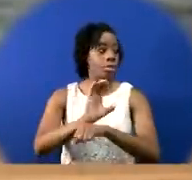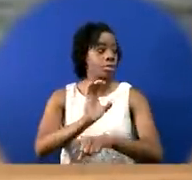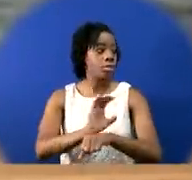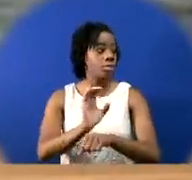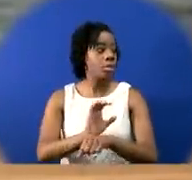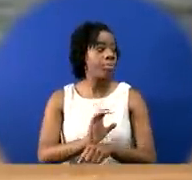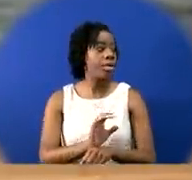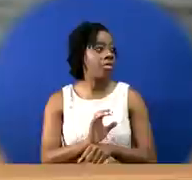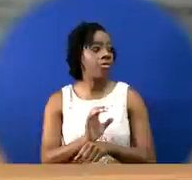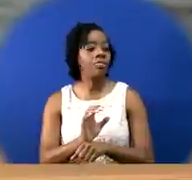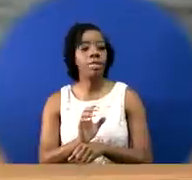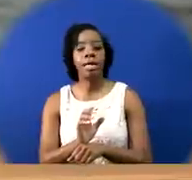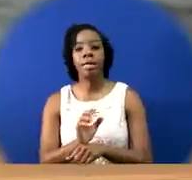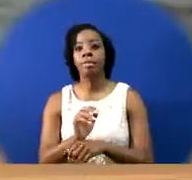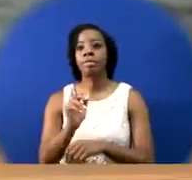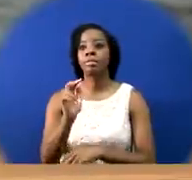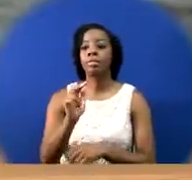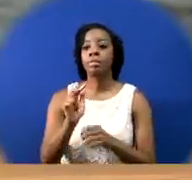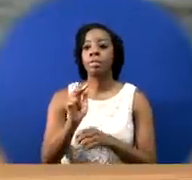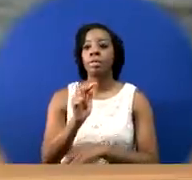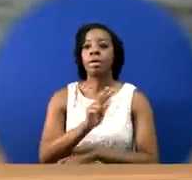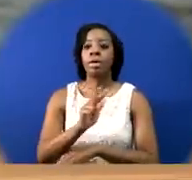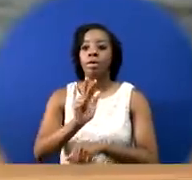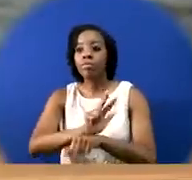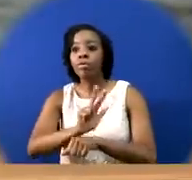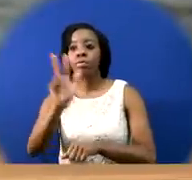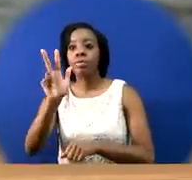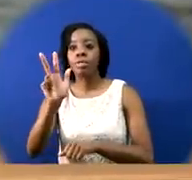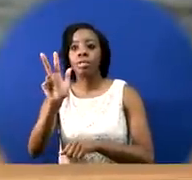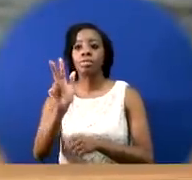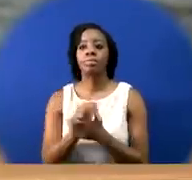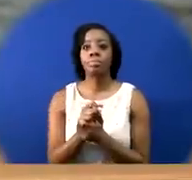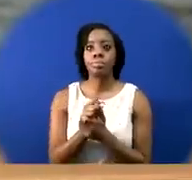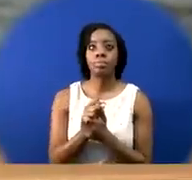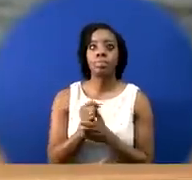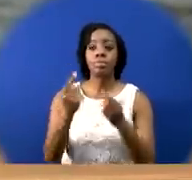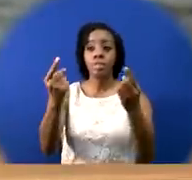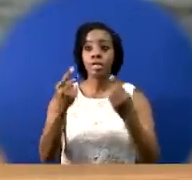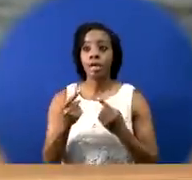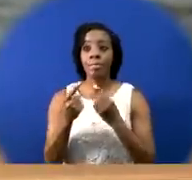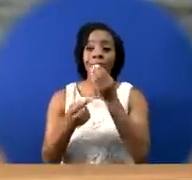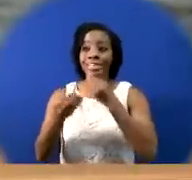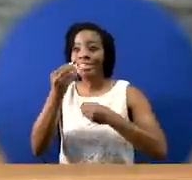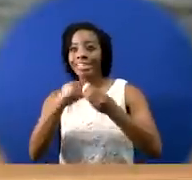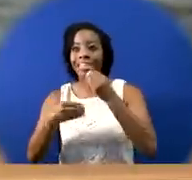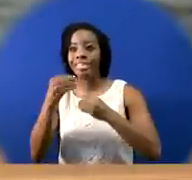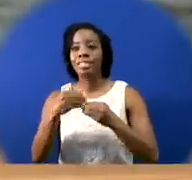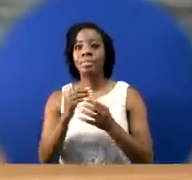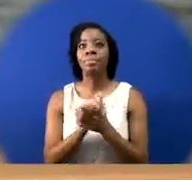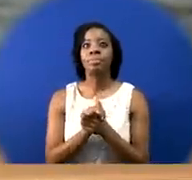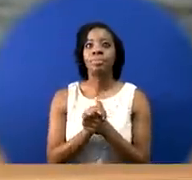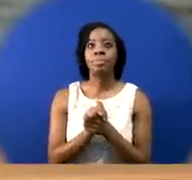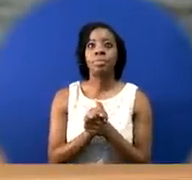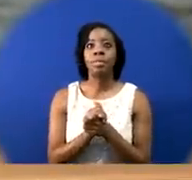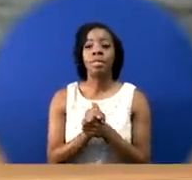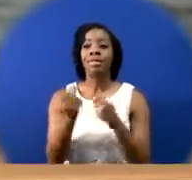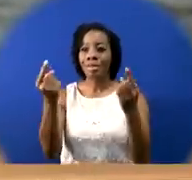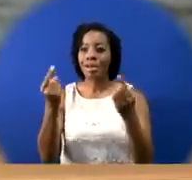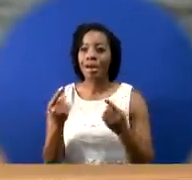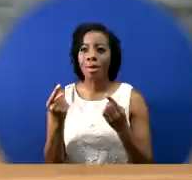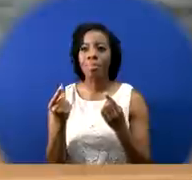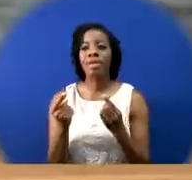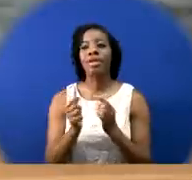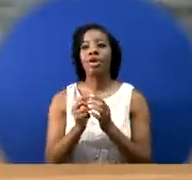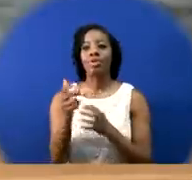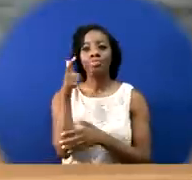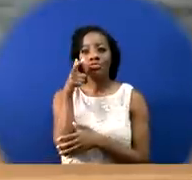3 o'clock. If you can be here for that, if you can go get yourself something to eat real quick, refresh yourself, and if you can come back, that'd be fabulous. Our children need